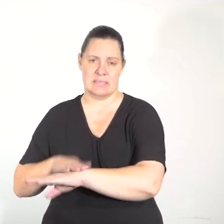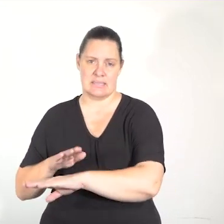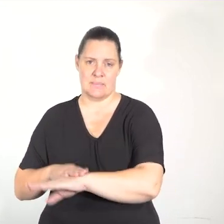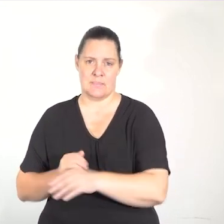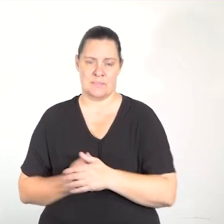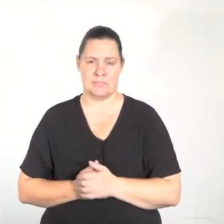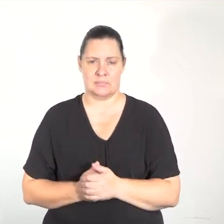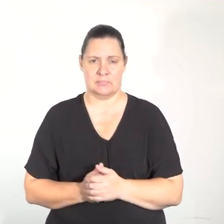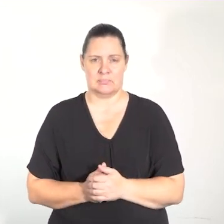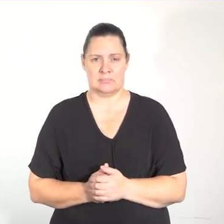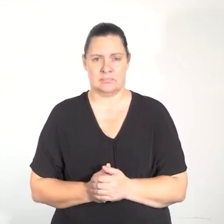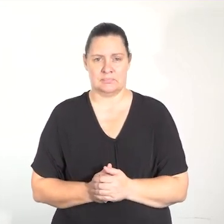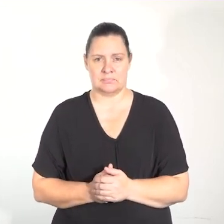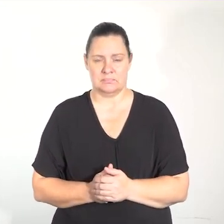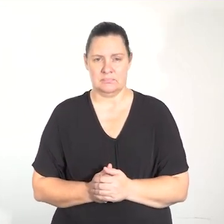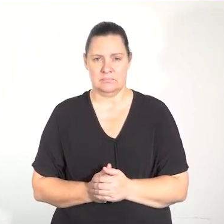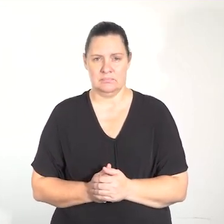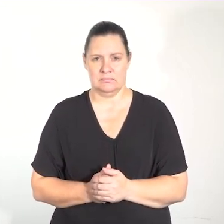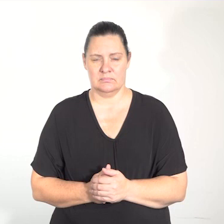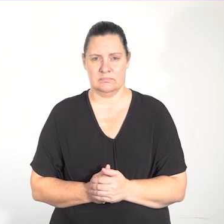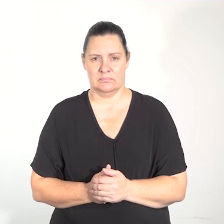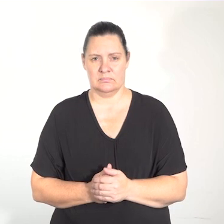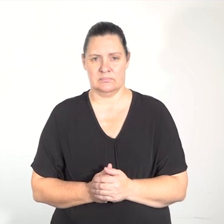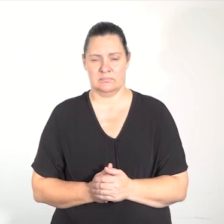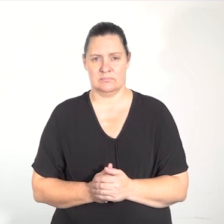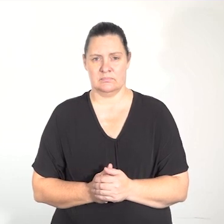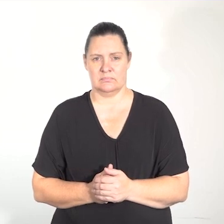distance divided by time.